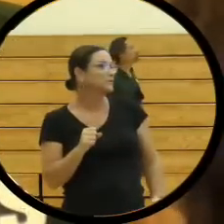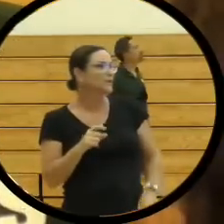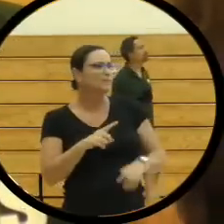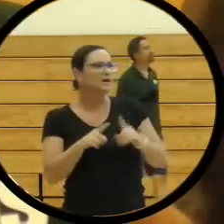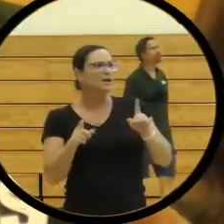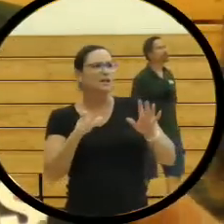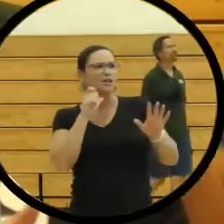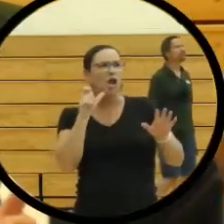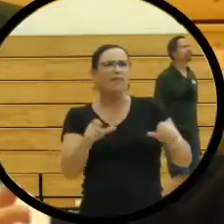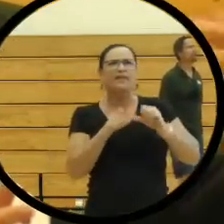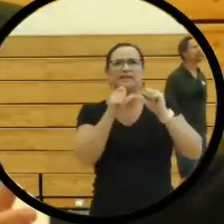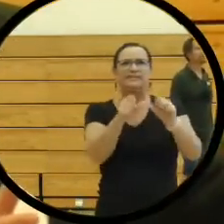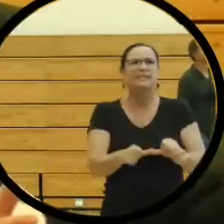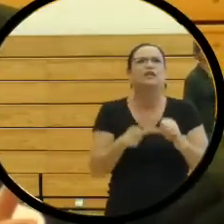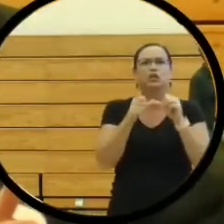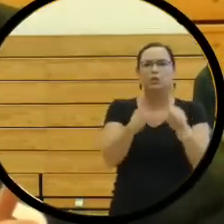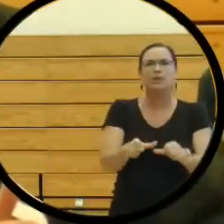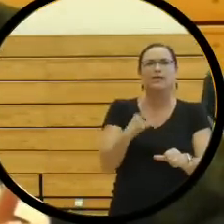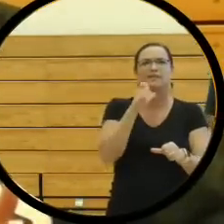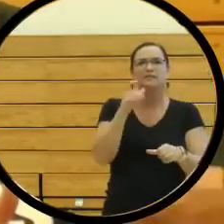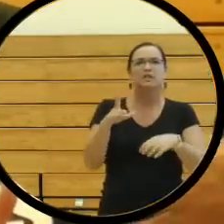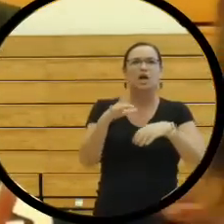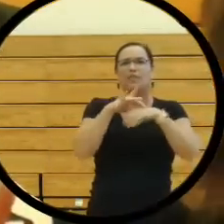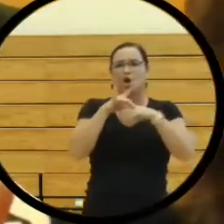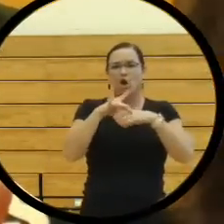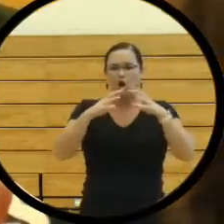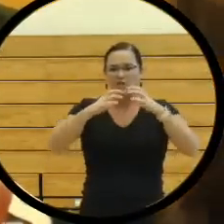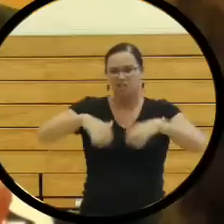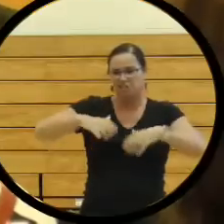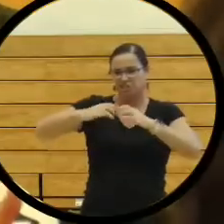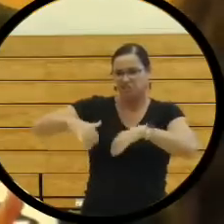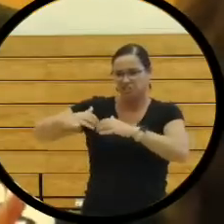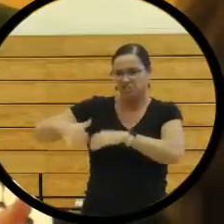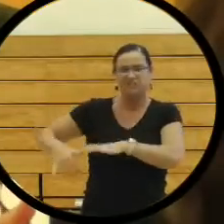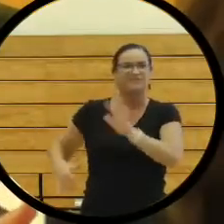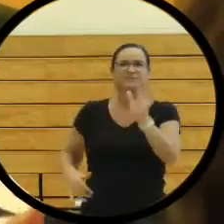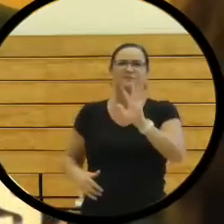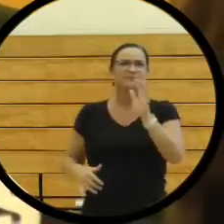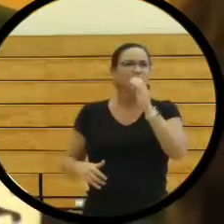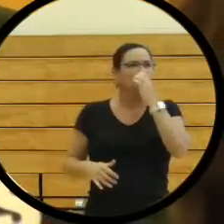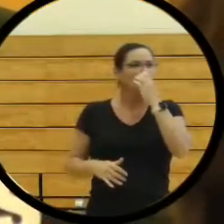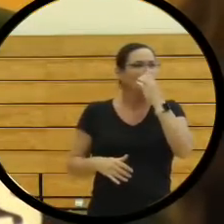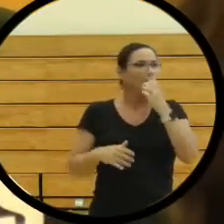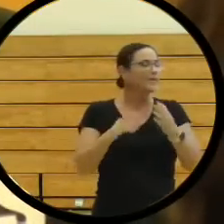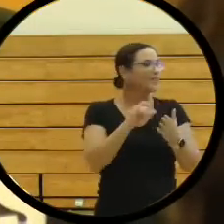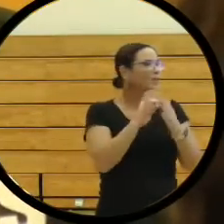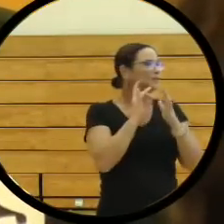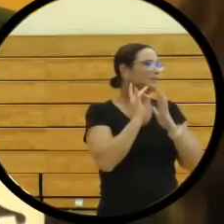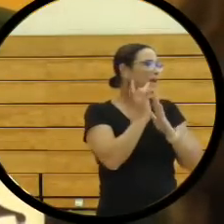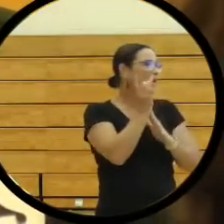the continuous and not the whole earth falling apart and tearing the... Well, know, it was 8 minutes. It was